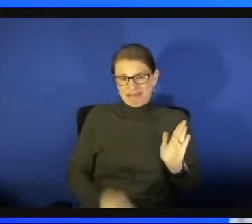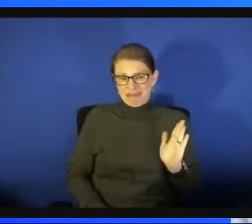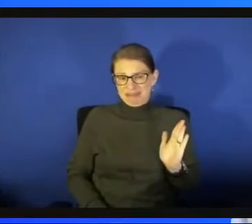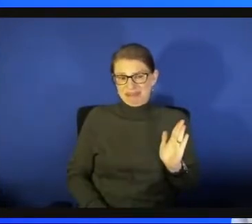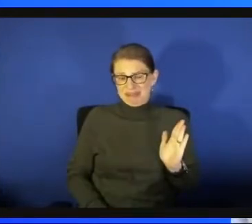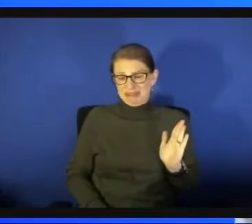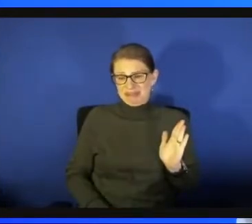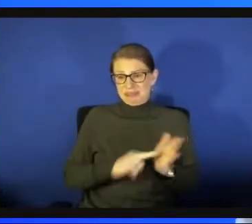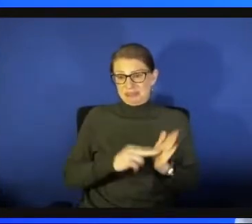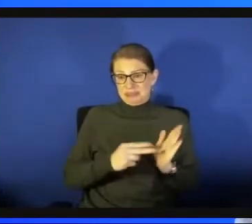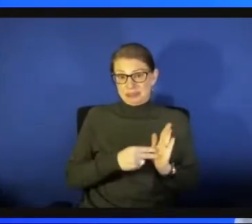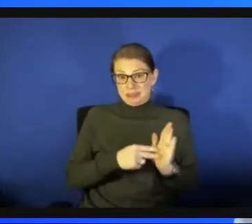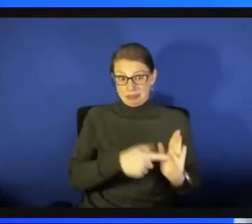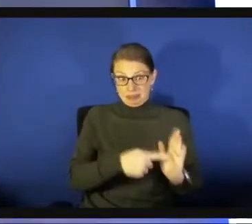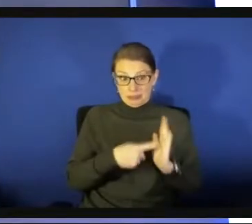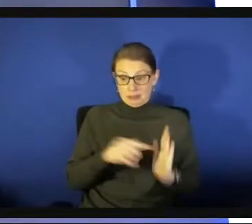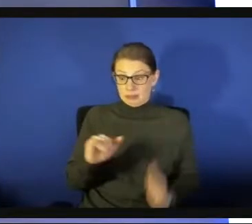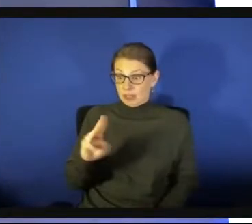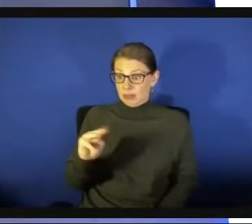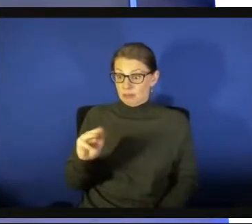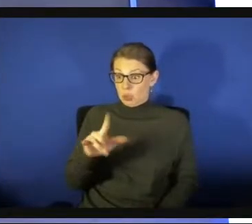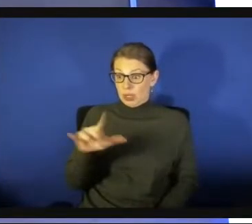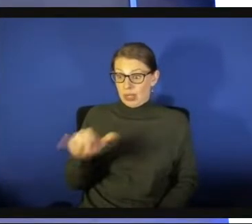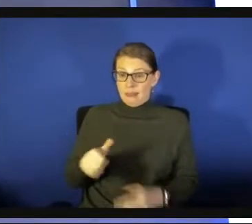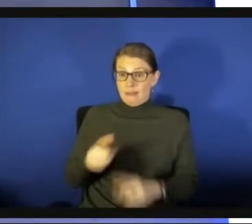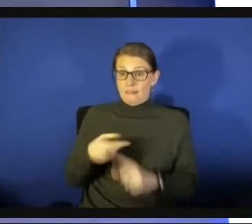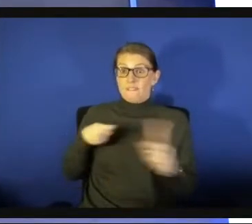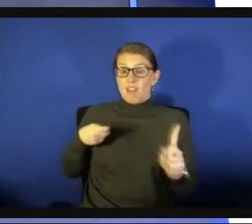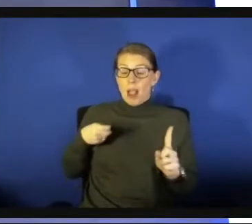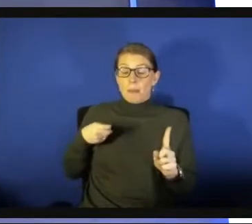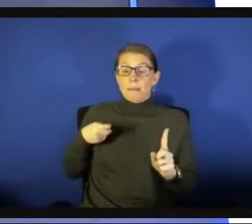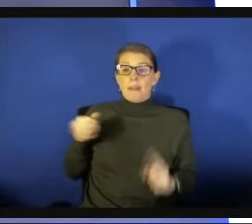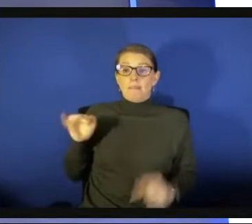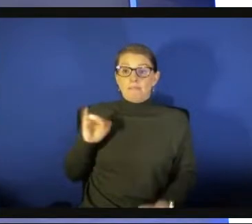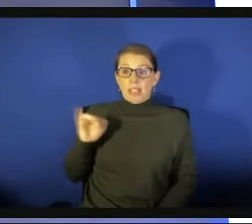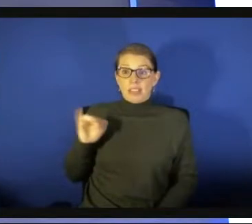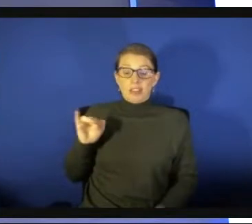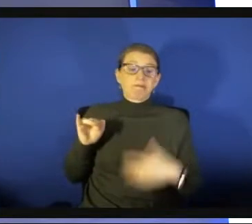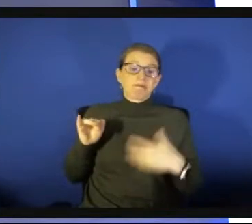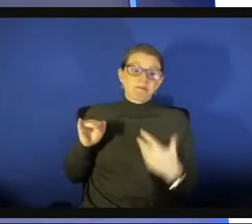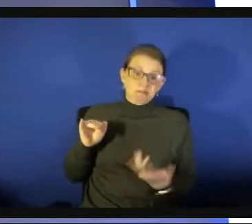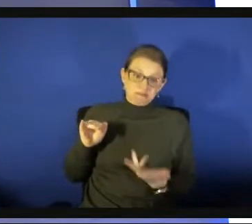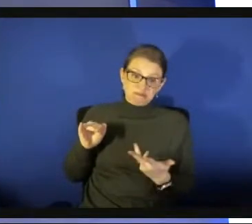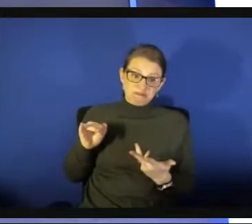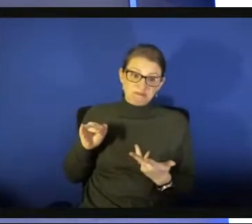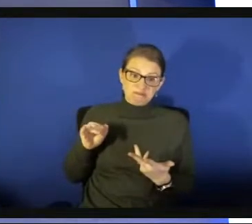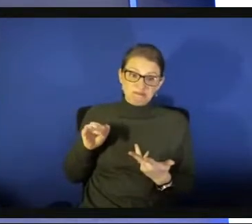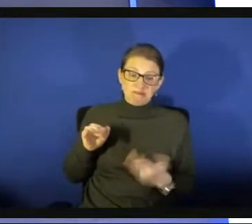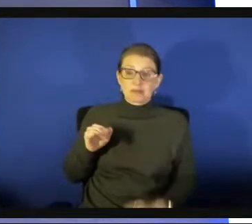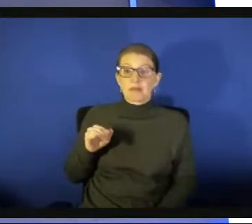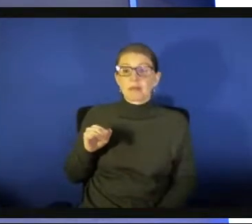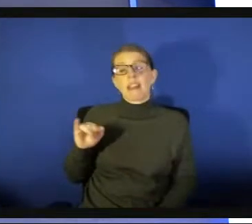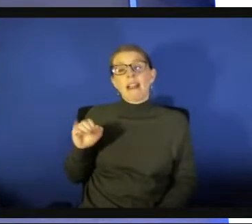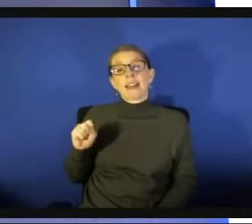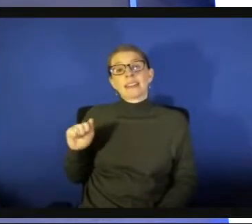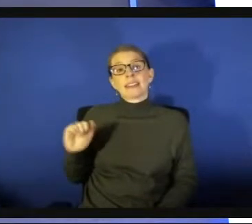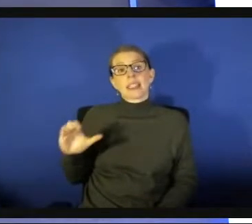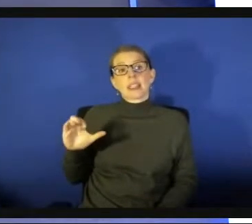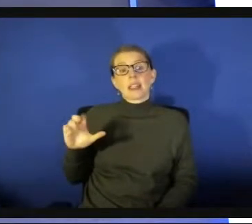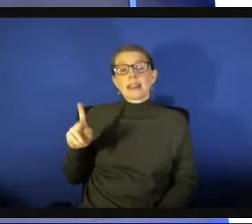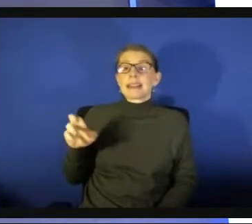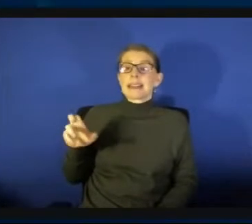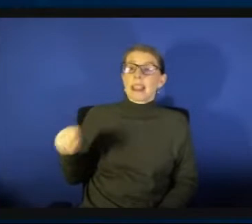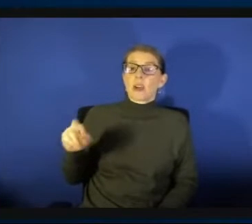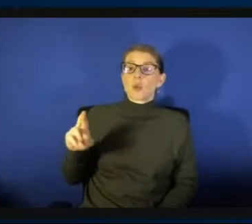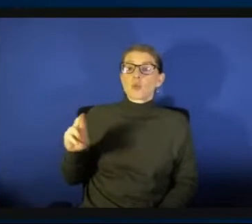immunity against the infection. I have a question from Isaac Presley, and it might be interesting to hear Karen or even Roma answer this. If Roma remembers,